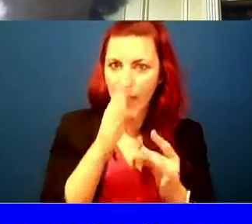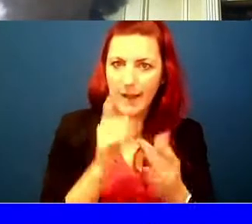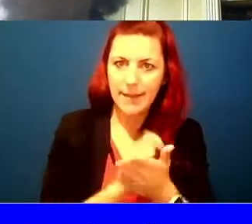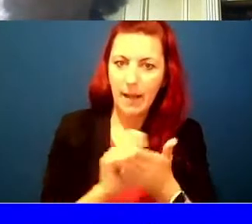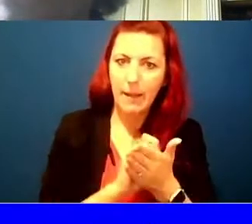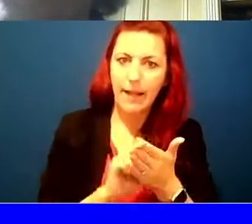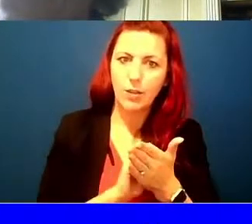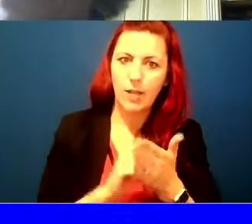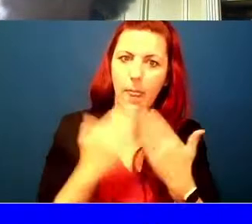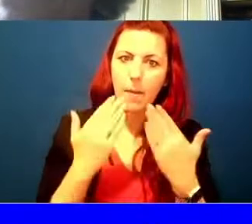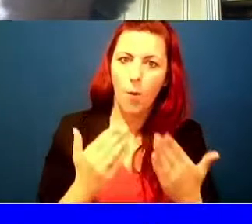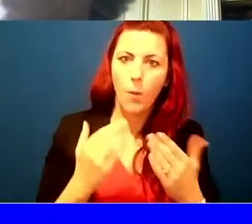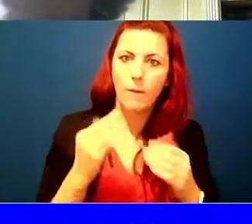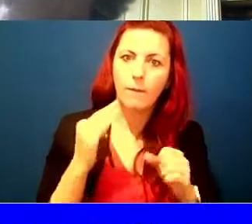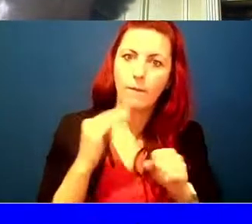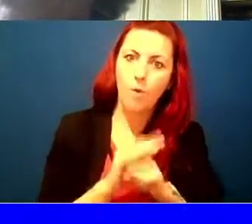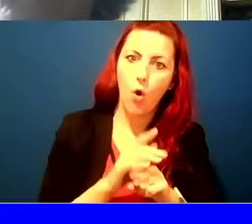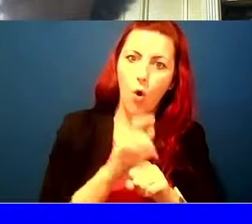issue in safeguarding.